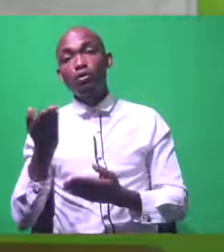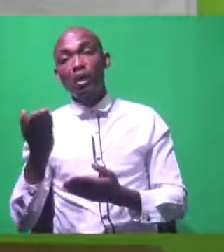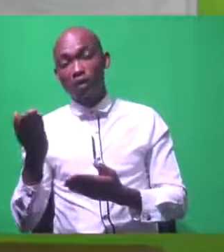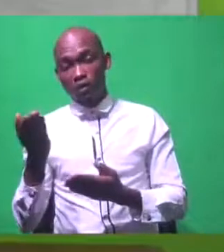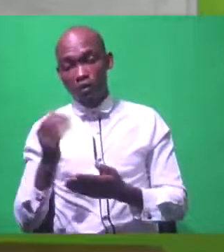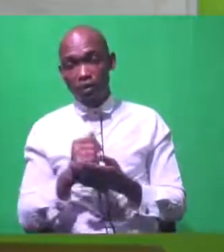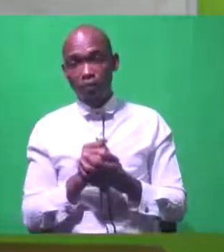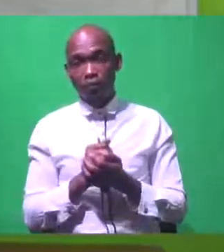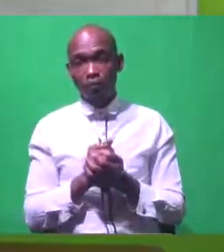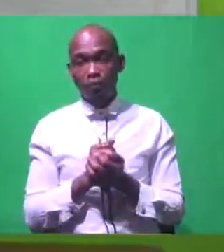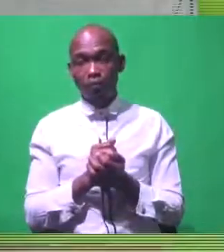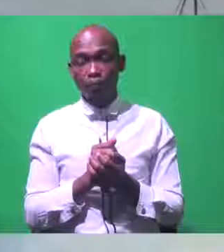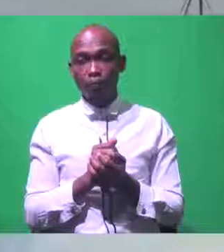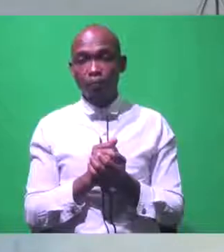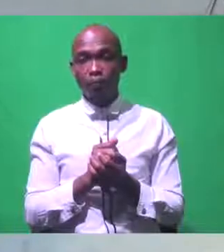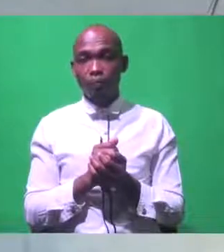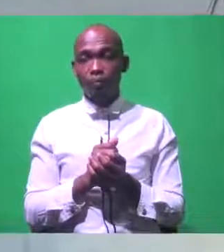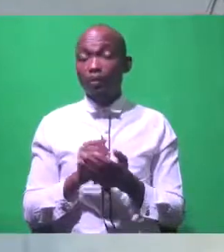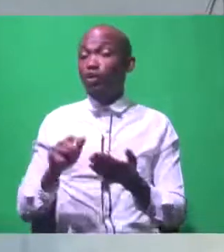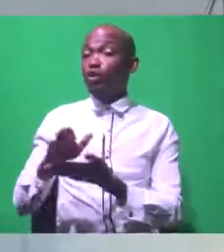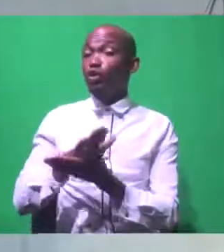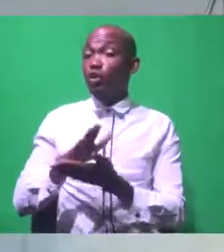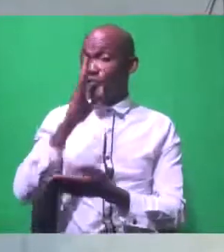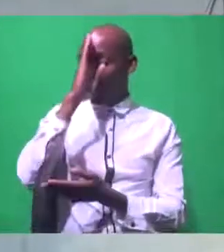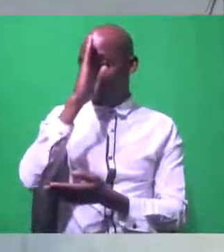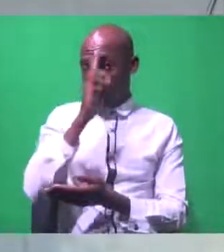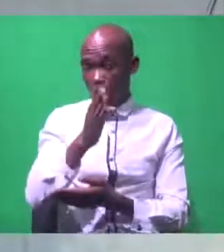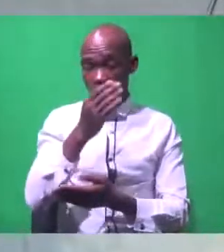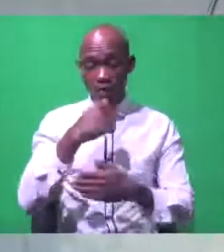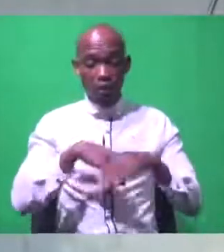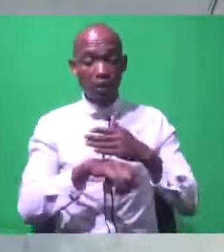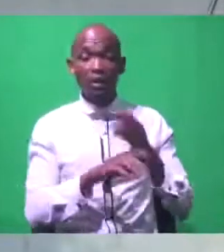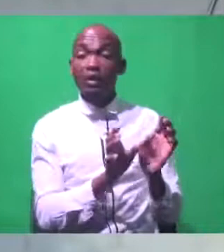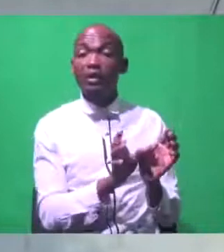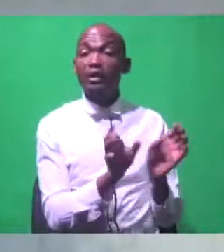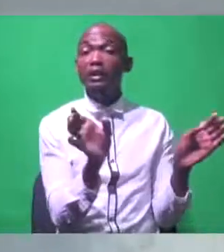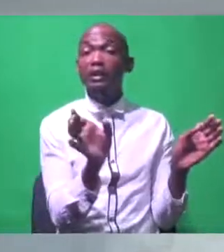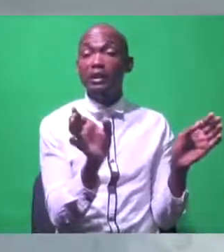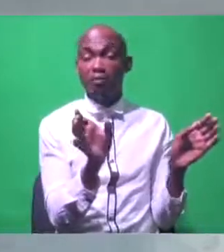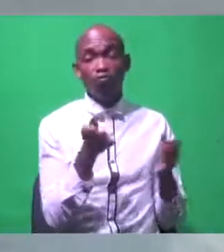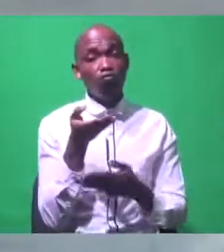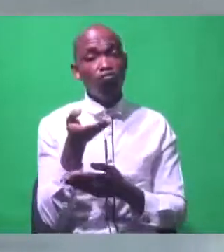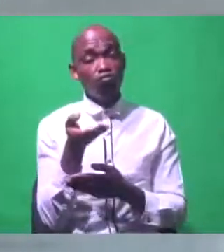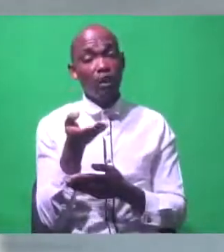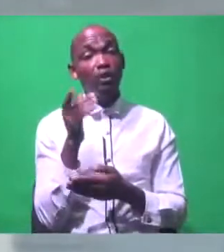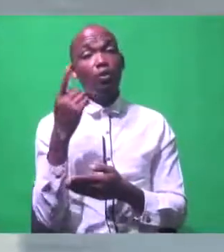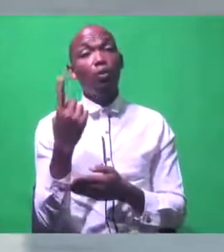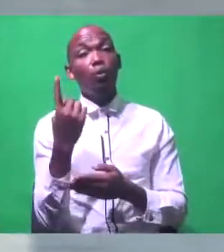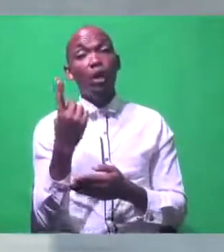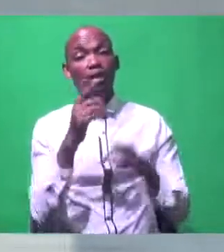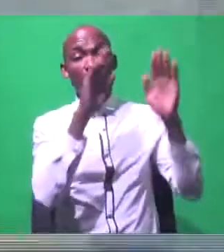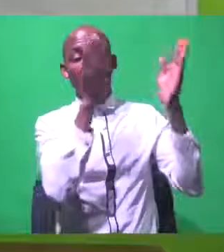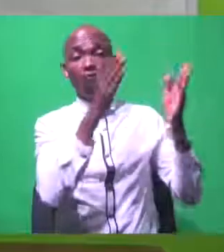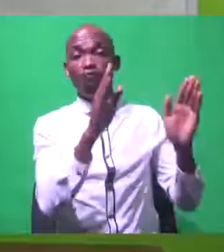So, based on racism, or it was based on racism, is one of